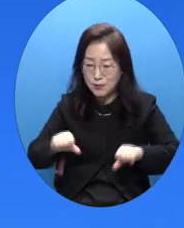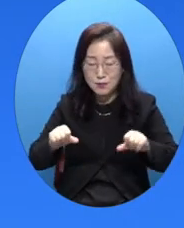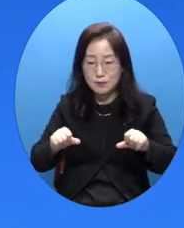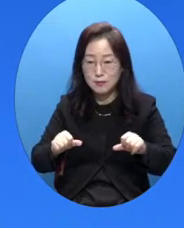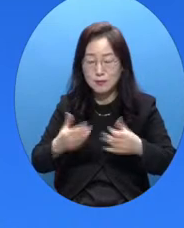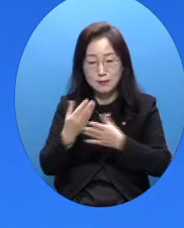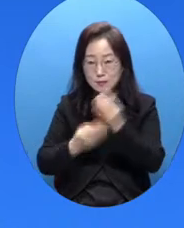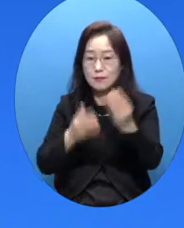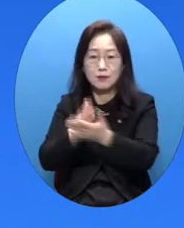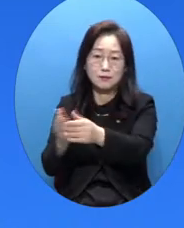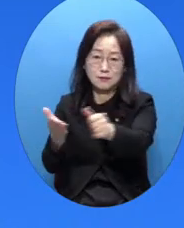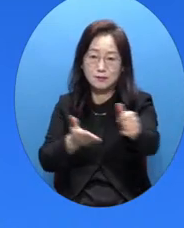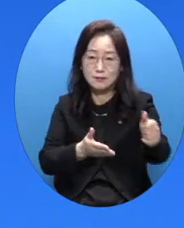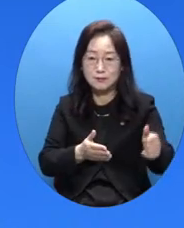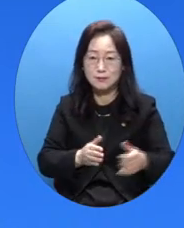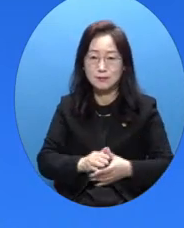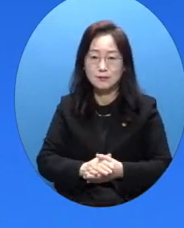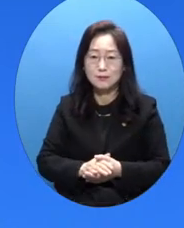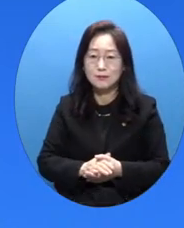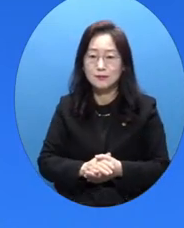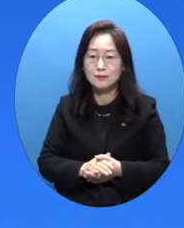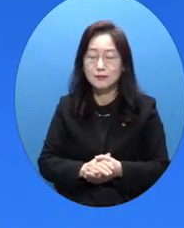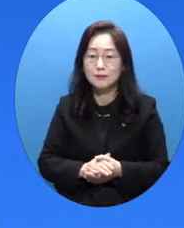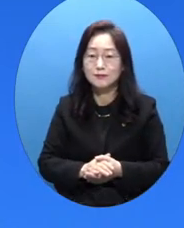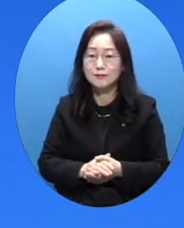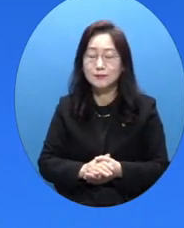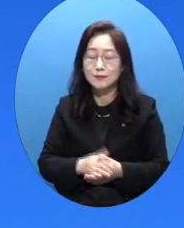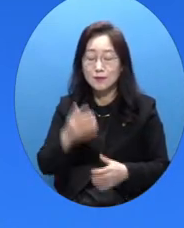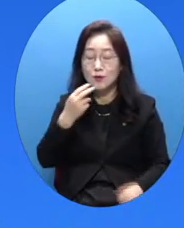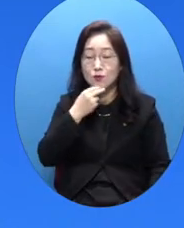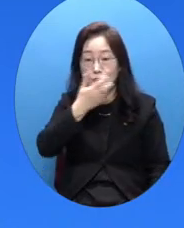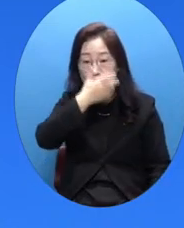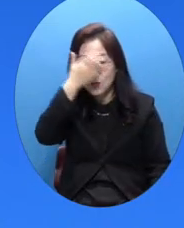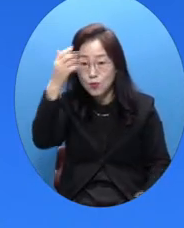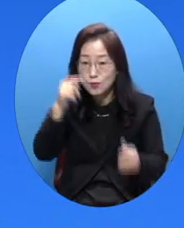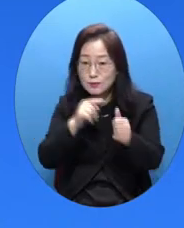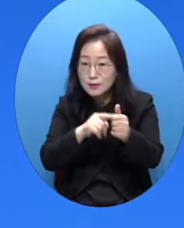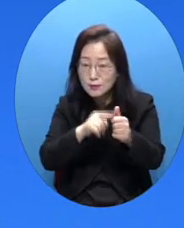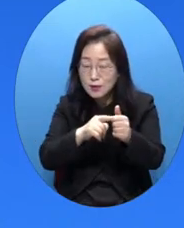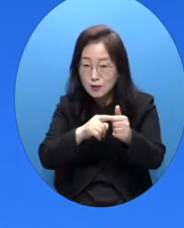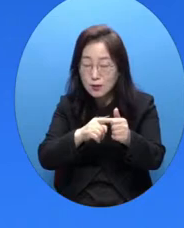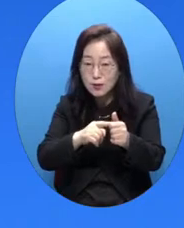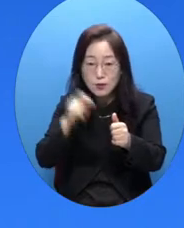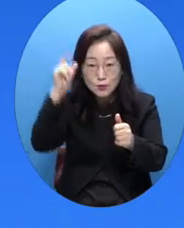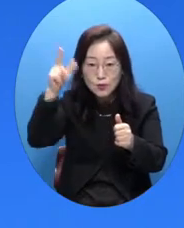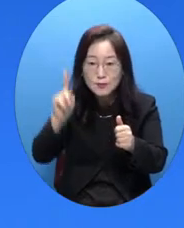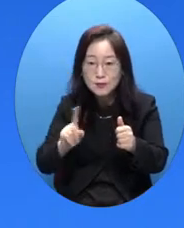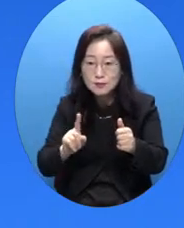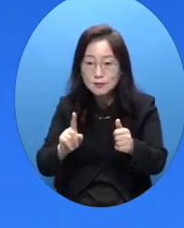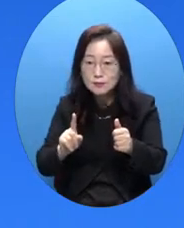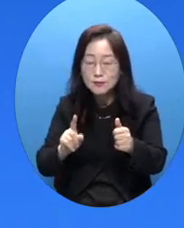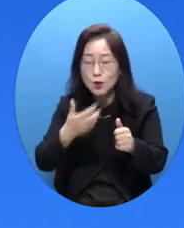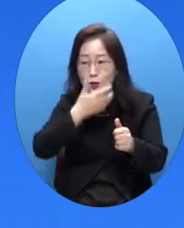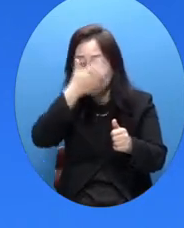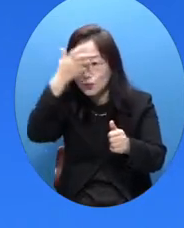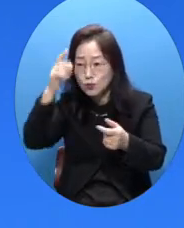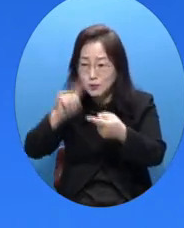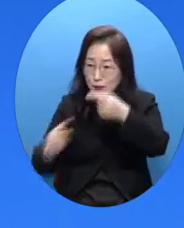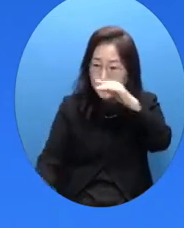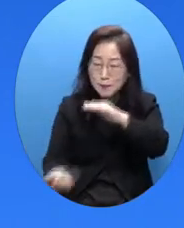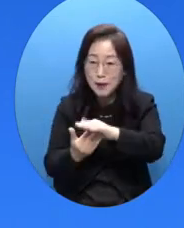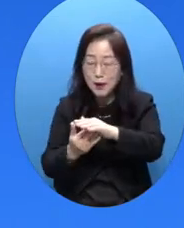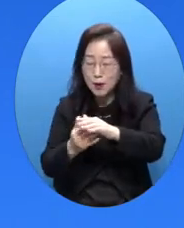across your way do not fall in despair do not be discouraged think about what had happened to